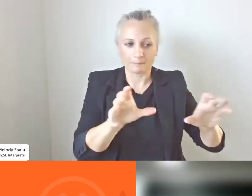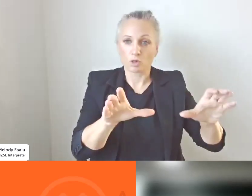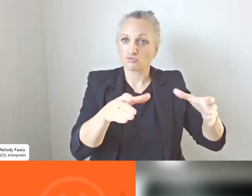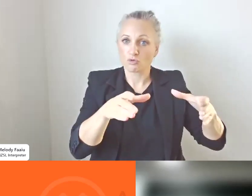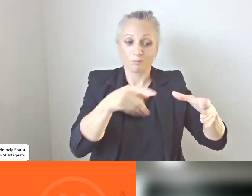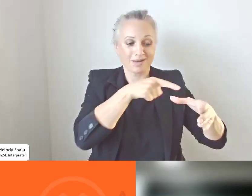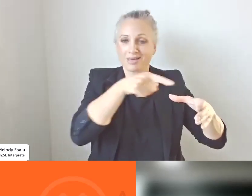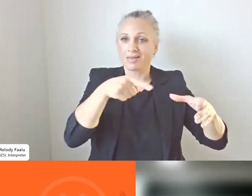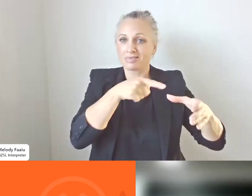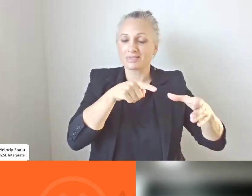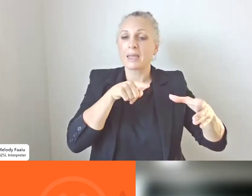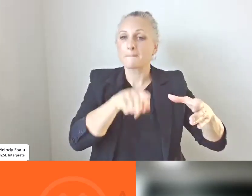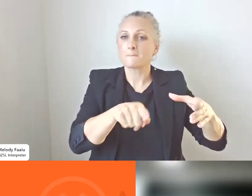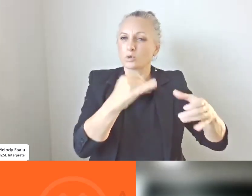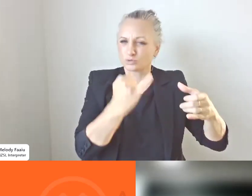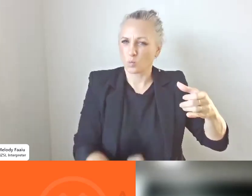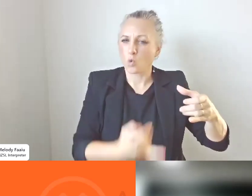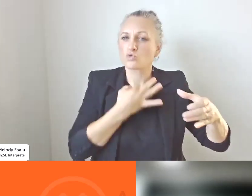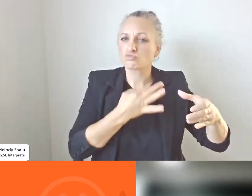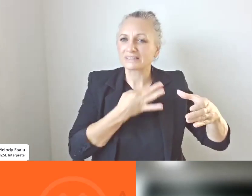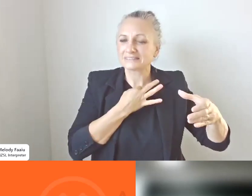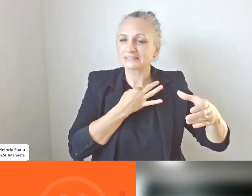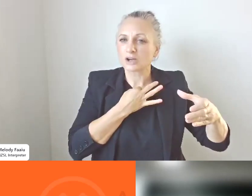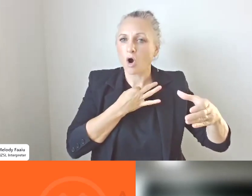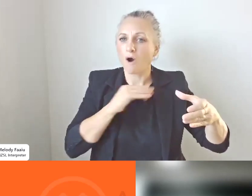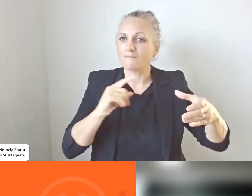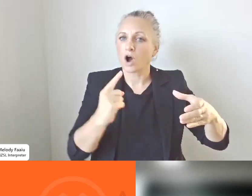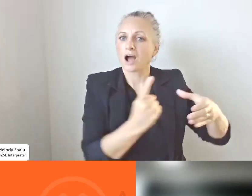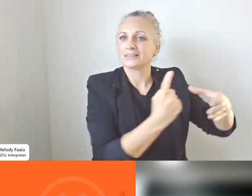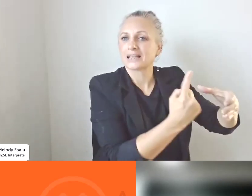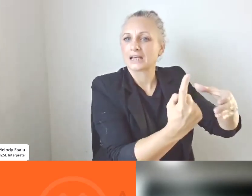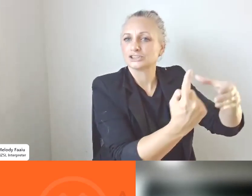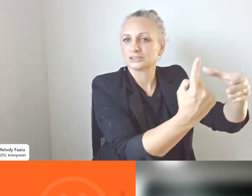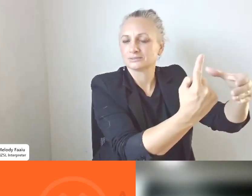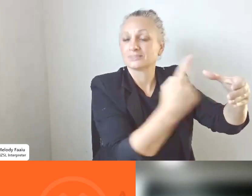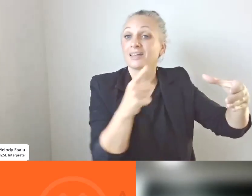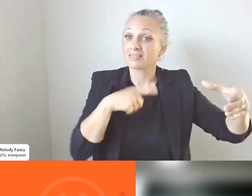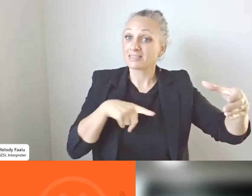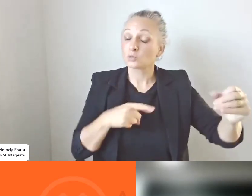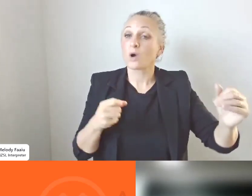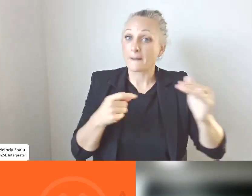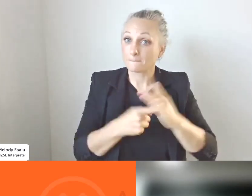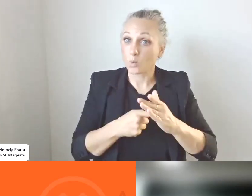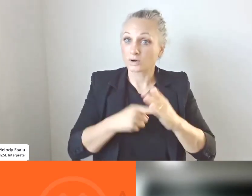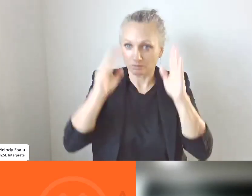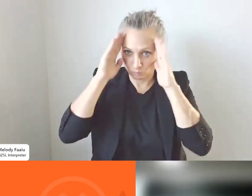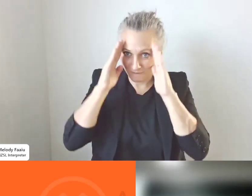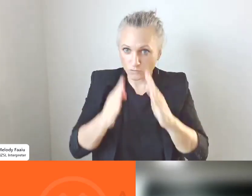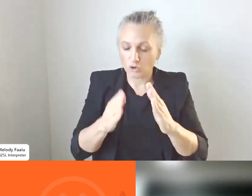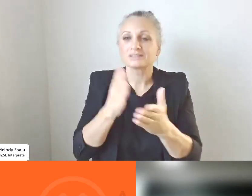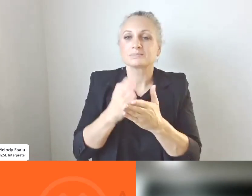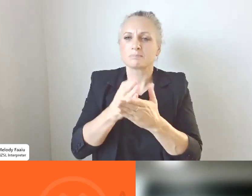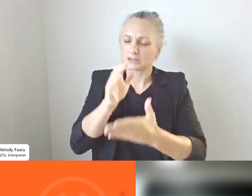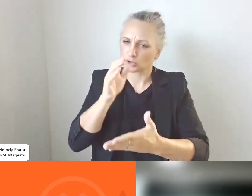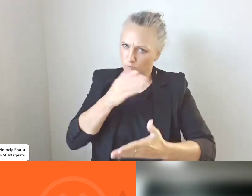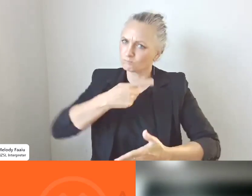really important that we move to get this right. In terms of the government approach, this needs to be